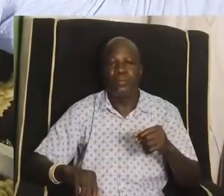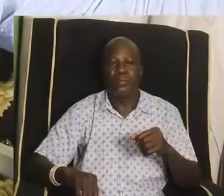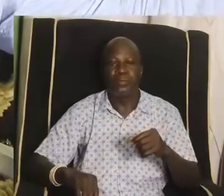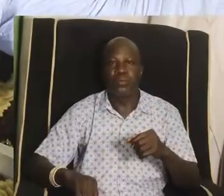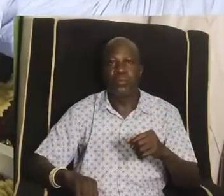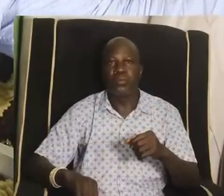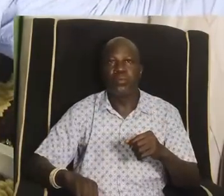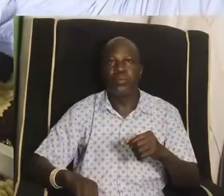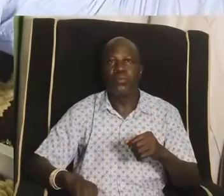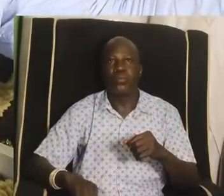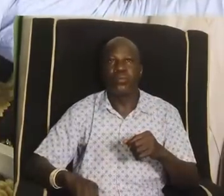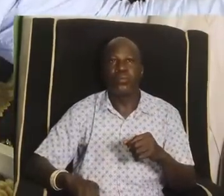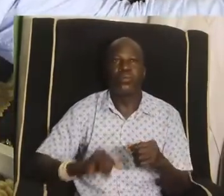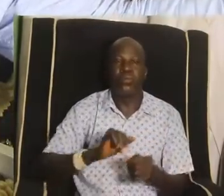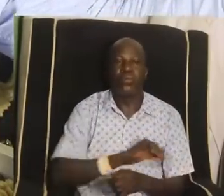yeah.